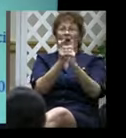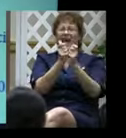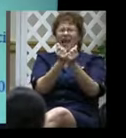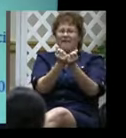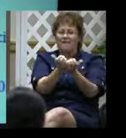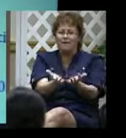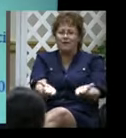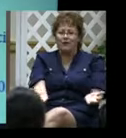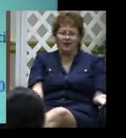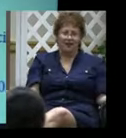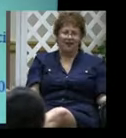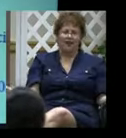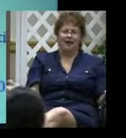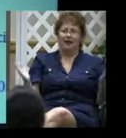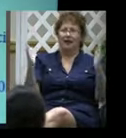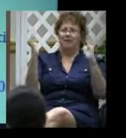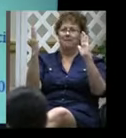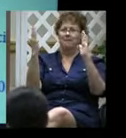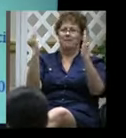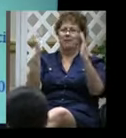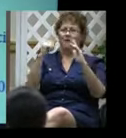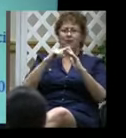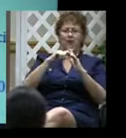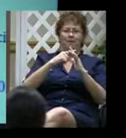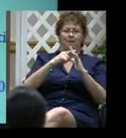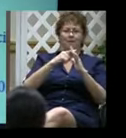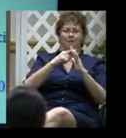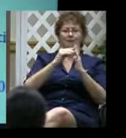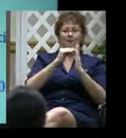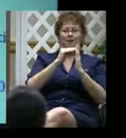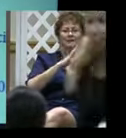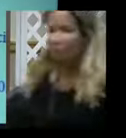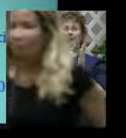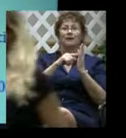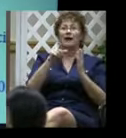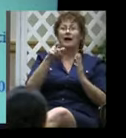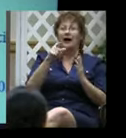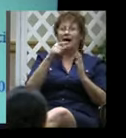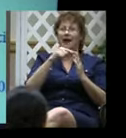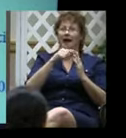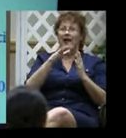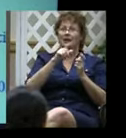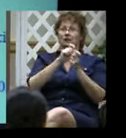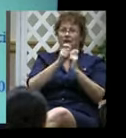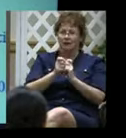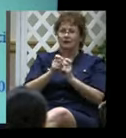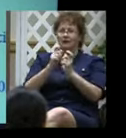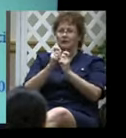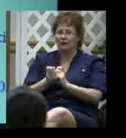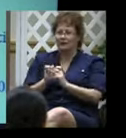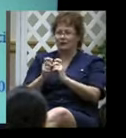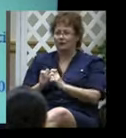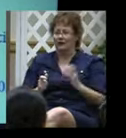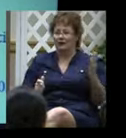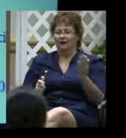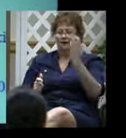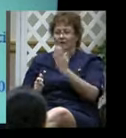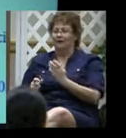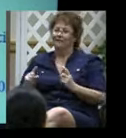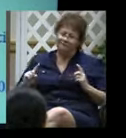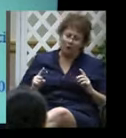and possibly create a mirror image of the original. I'm talking about documents that haven't been pre-translated by the judiciary or